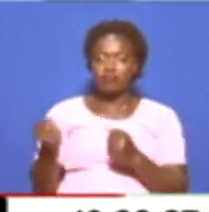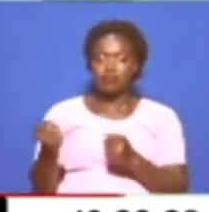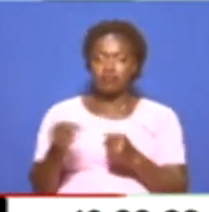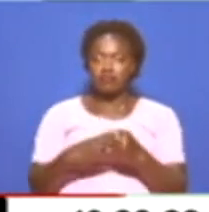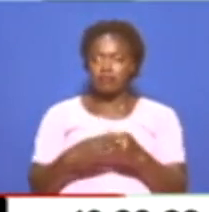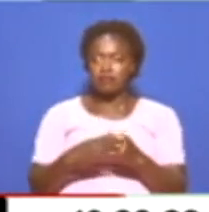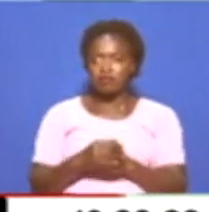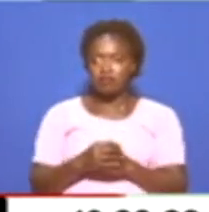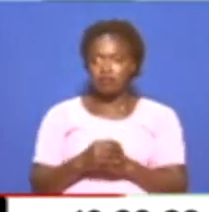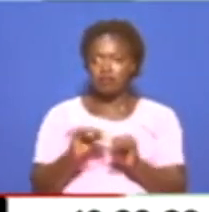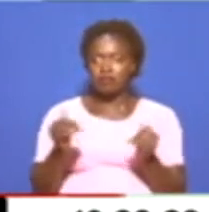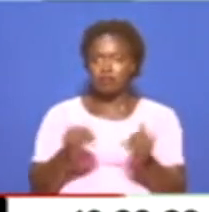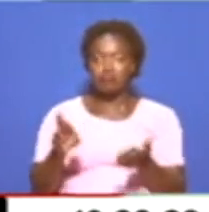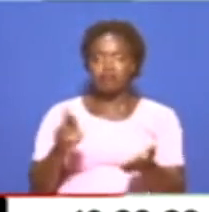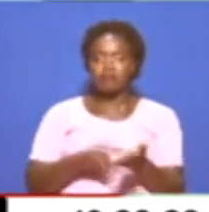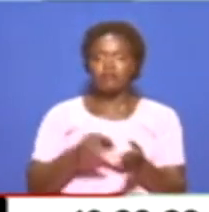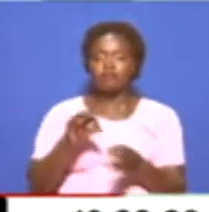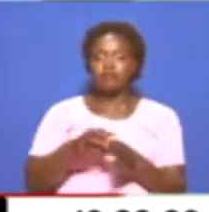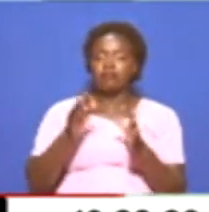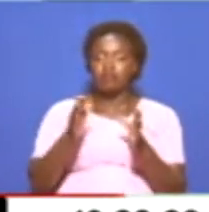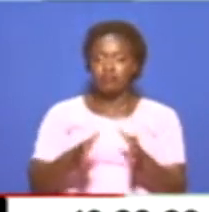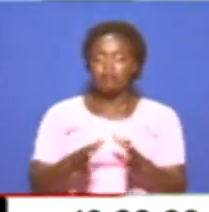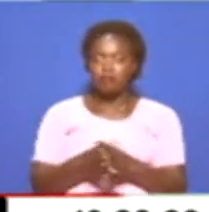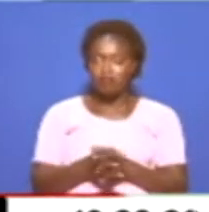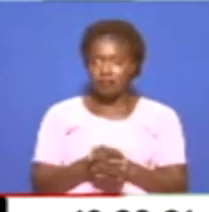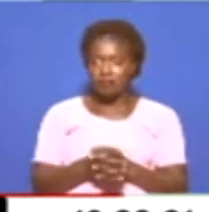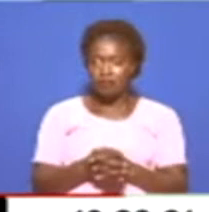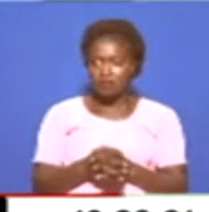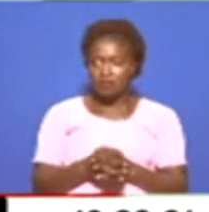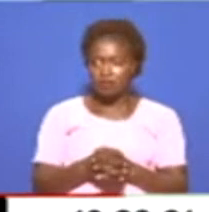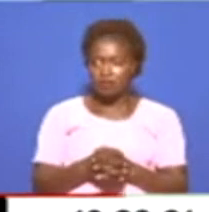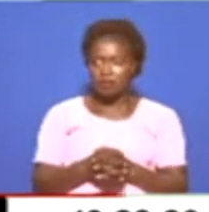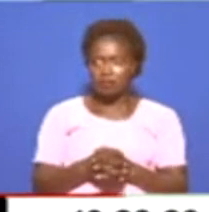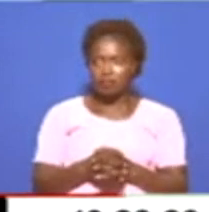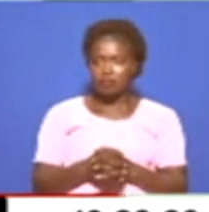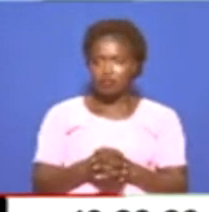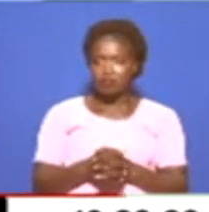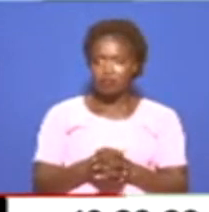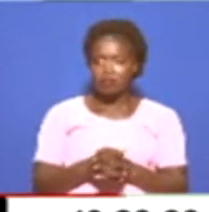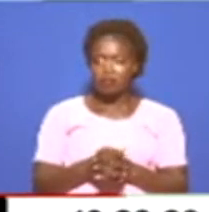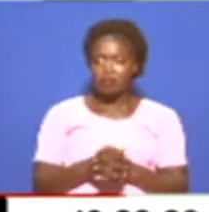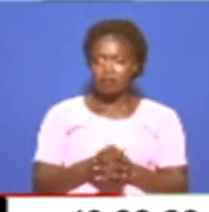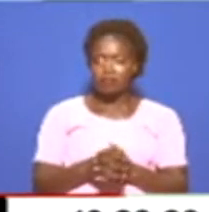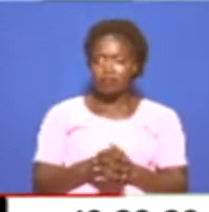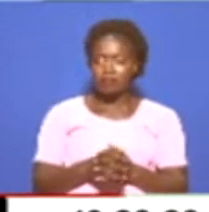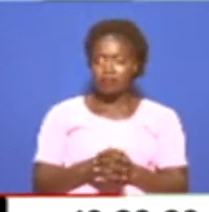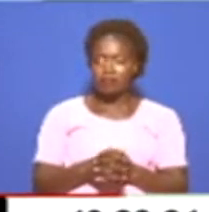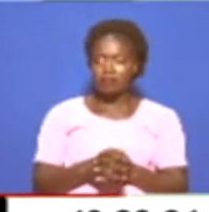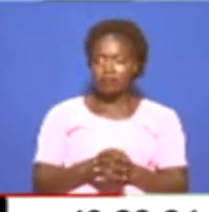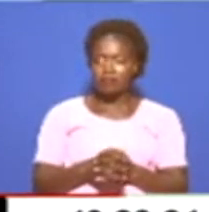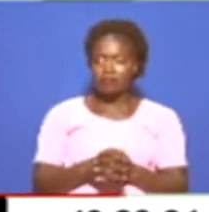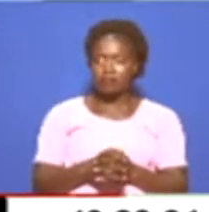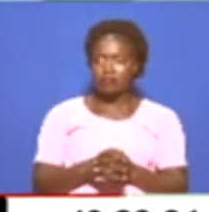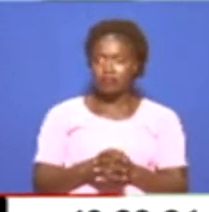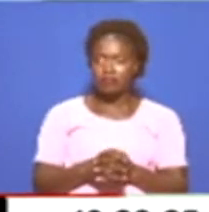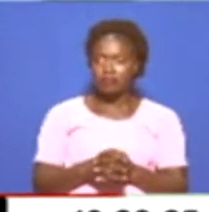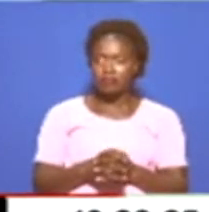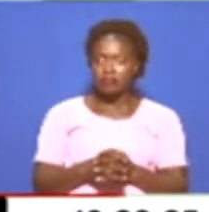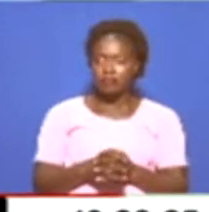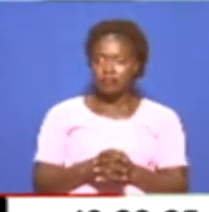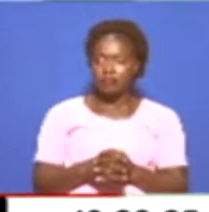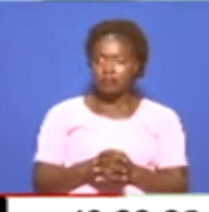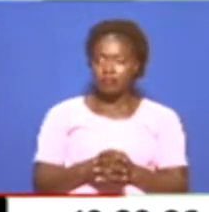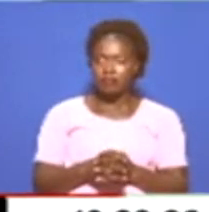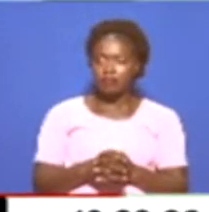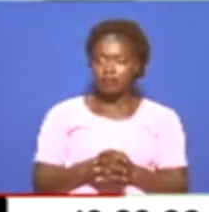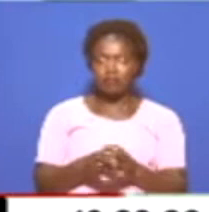2,959 newly registered voters. Mike? Okay, thank you very much, Ben. Let me slightly differ with